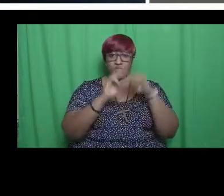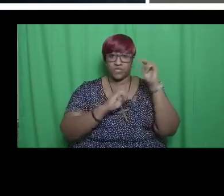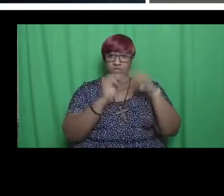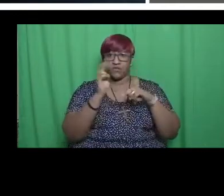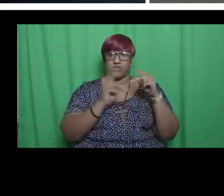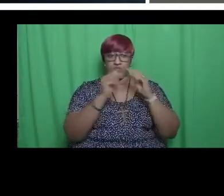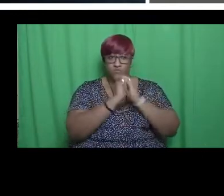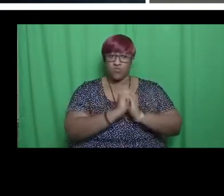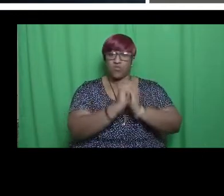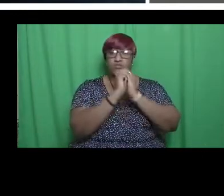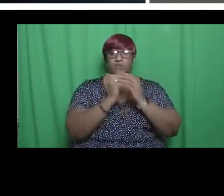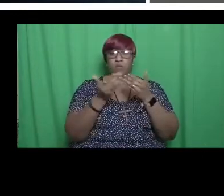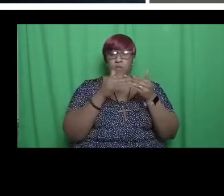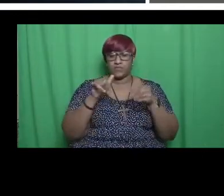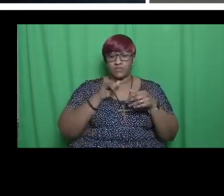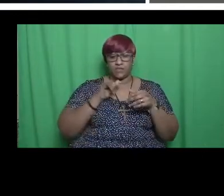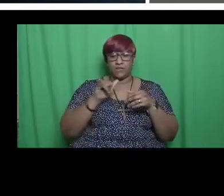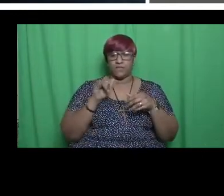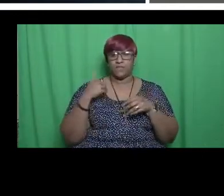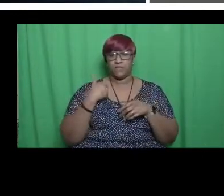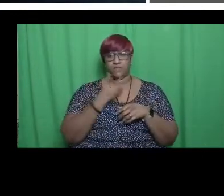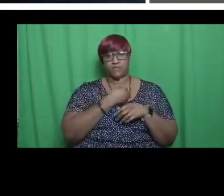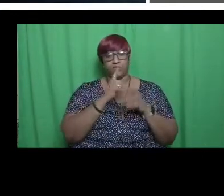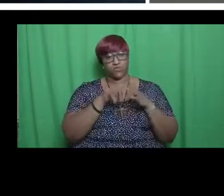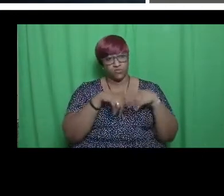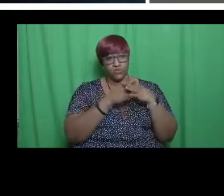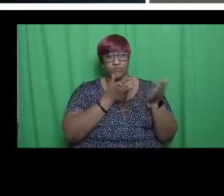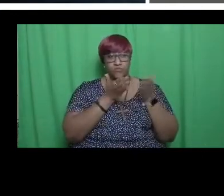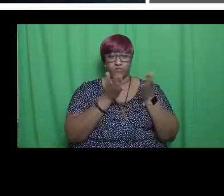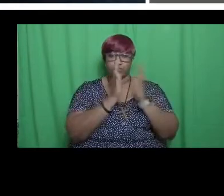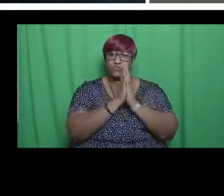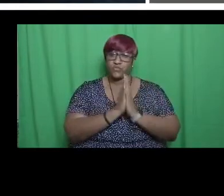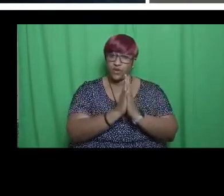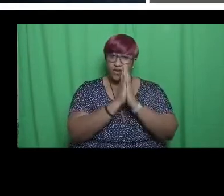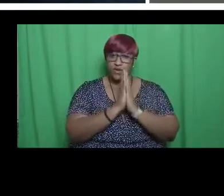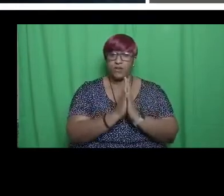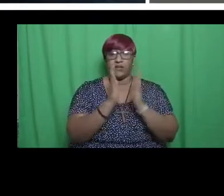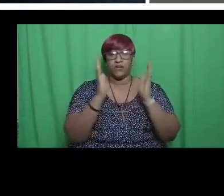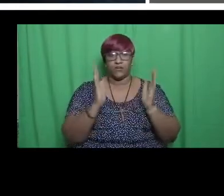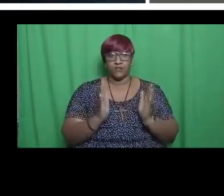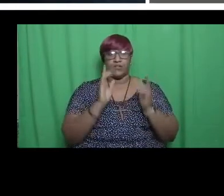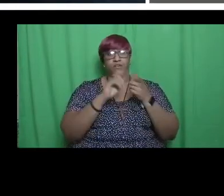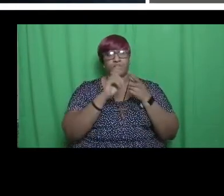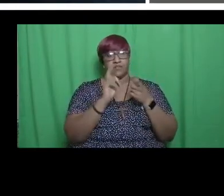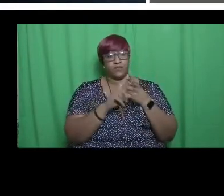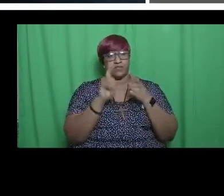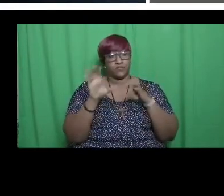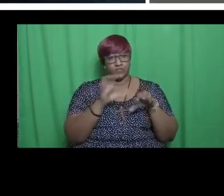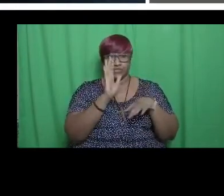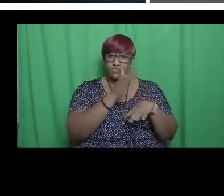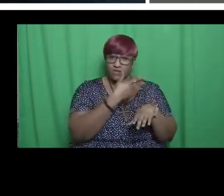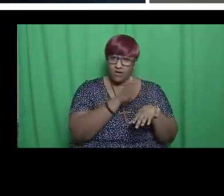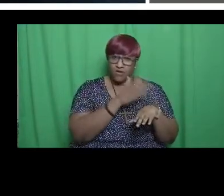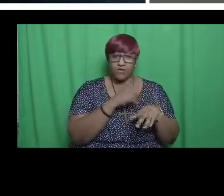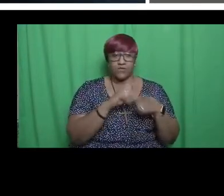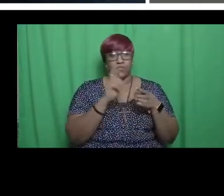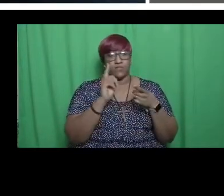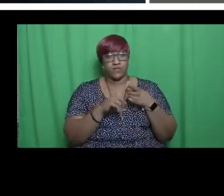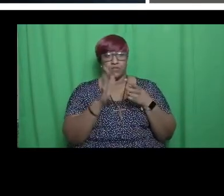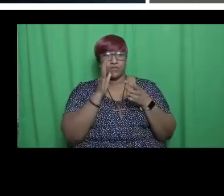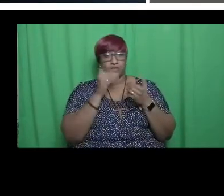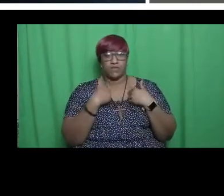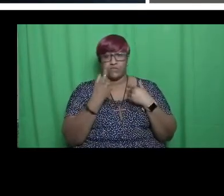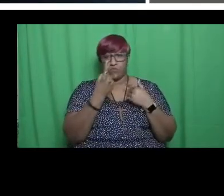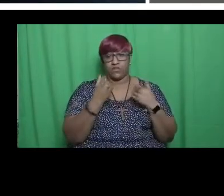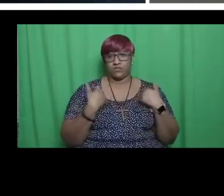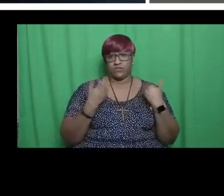worship was a lot like our worship. They would start off a service with a prayer, and then they would actually do a song, and then they would have one of the